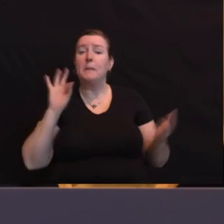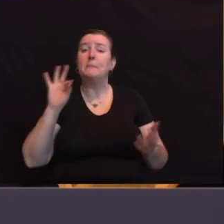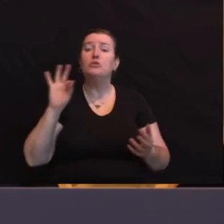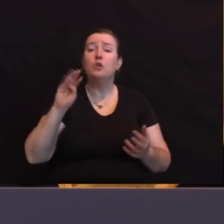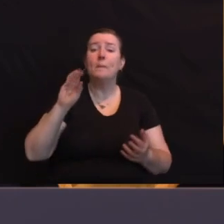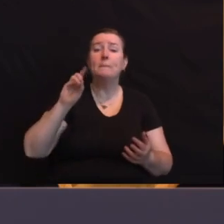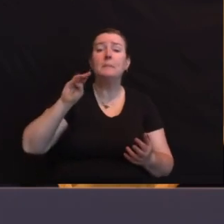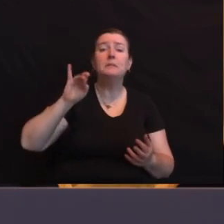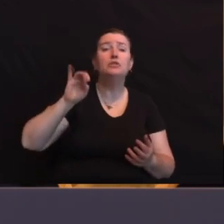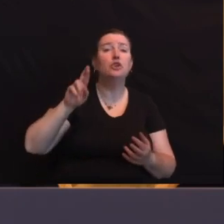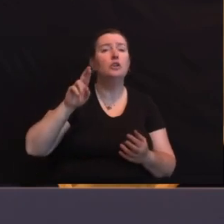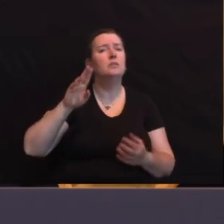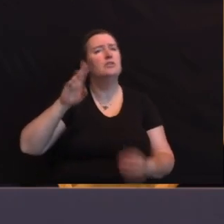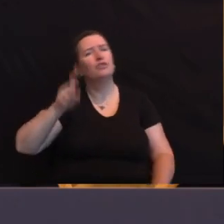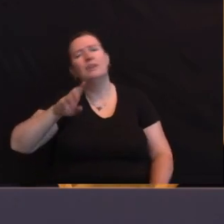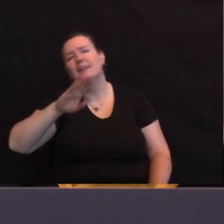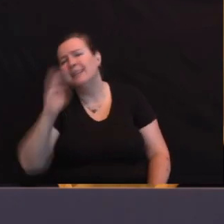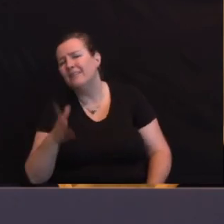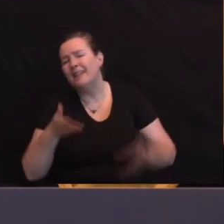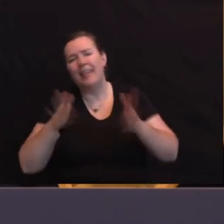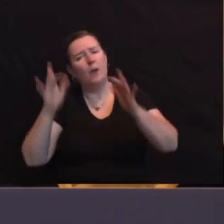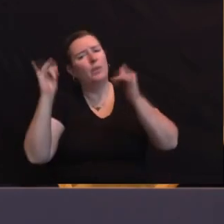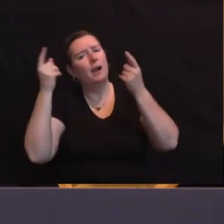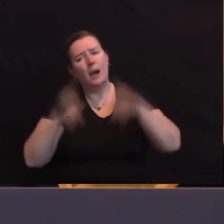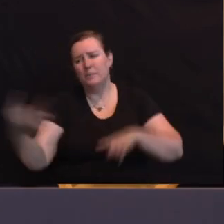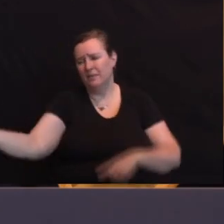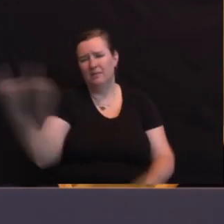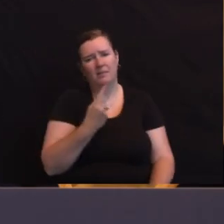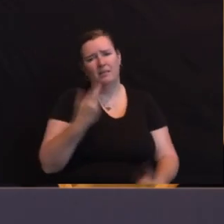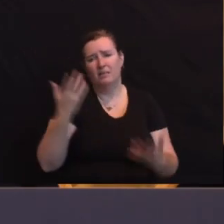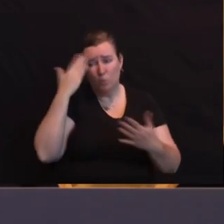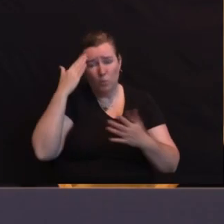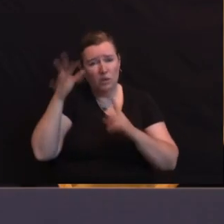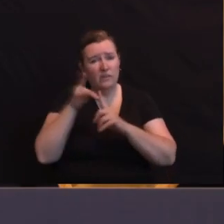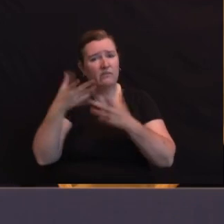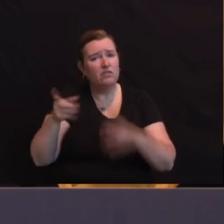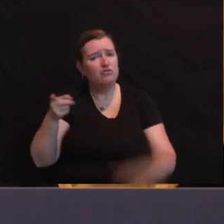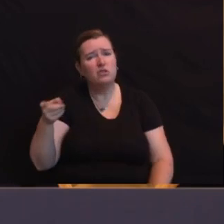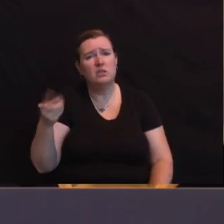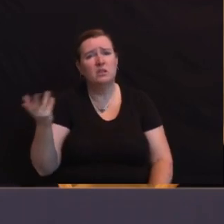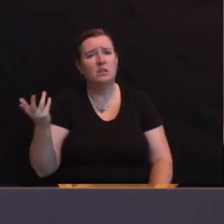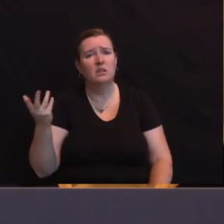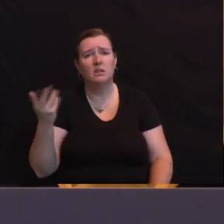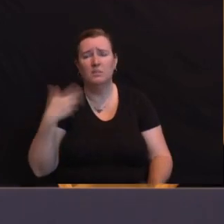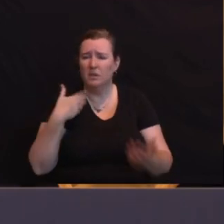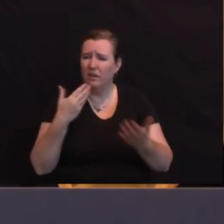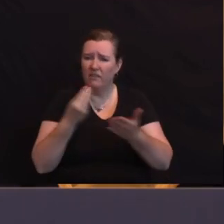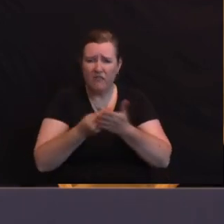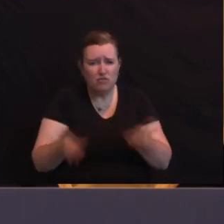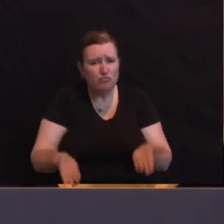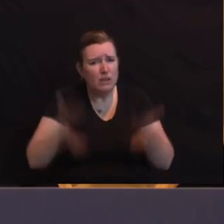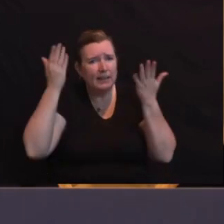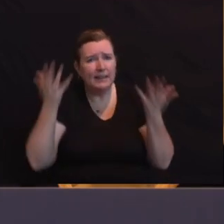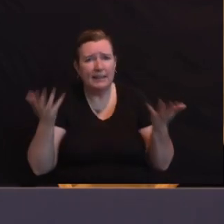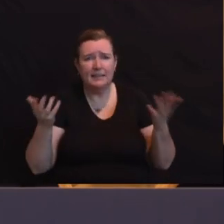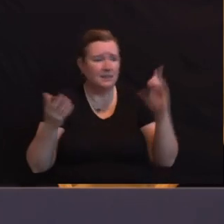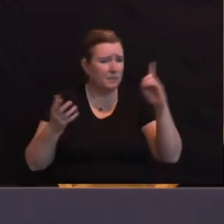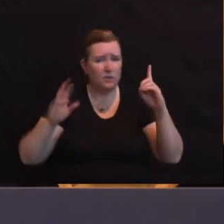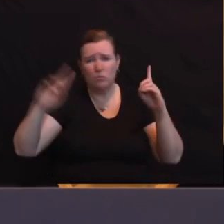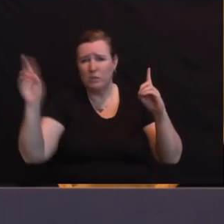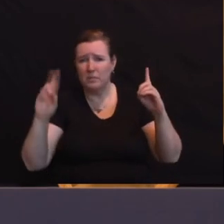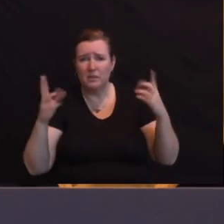3 back-to-back-to-back virtual fundraisers. We're doing them all the time, Republicans and Democrats. That's sort of the